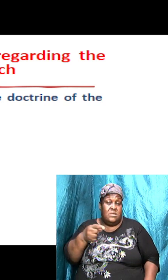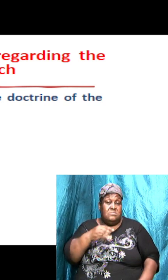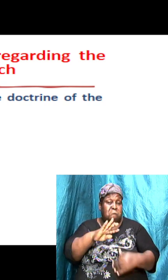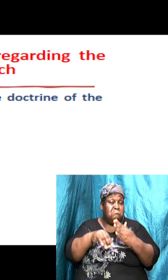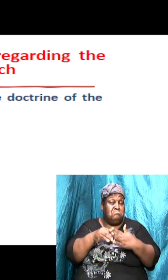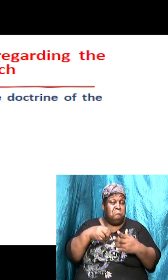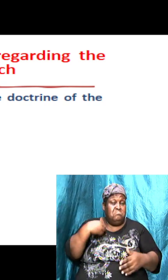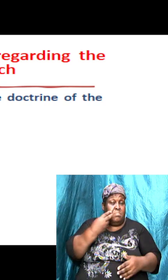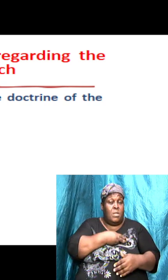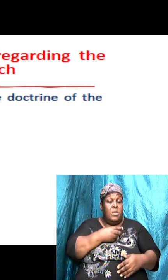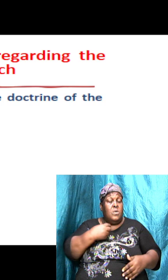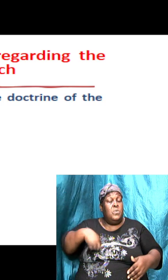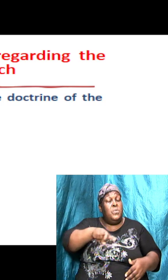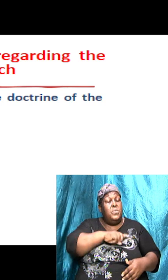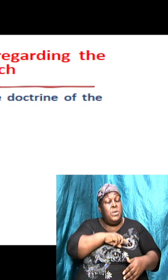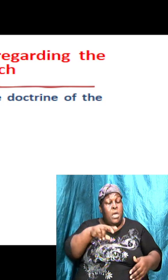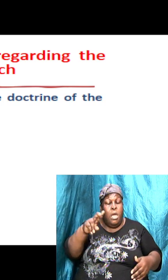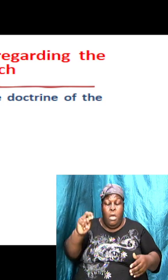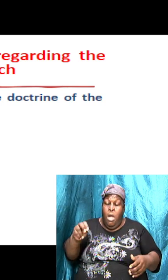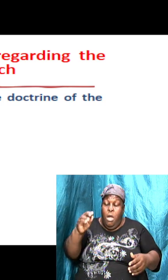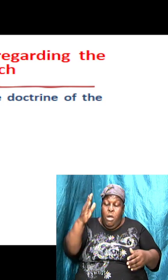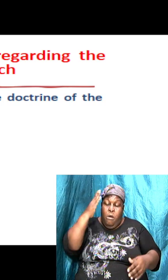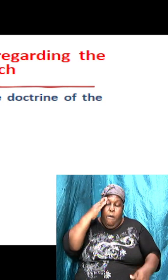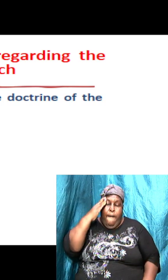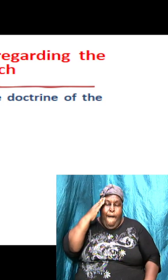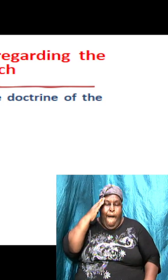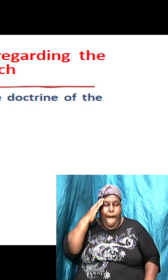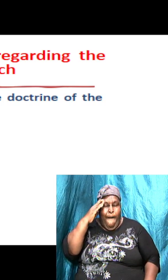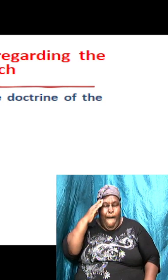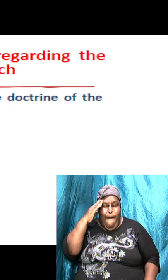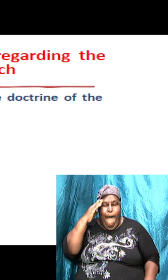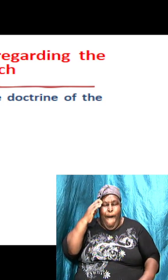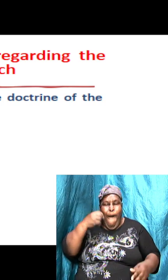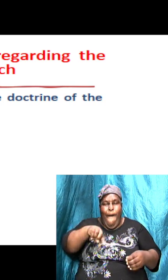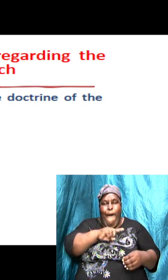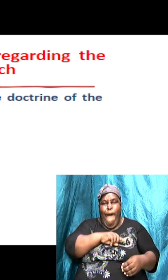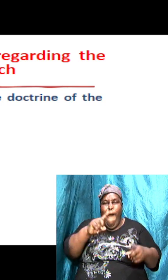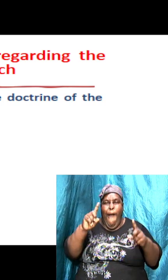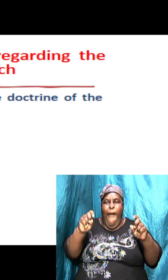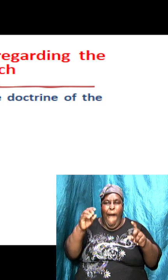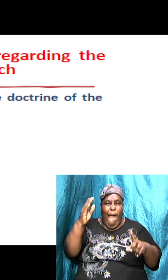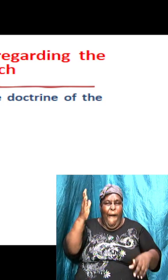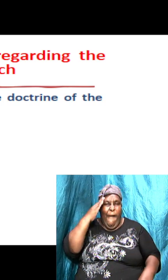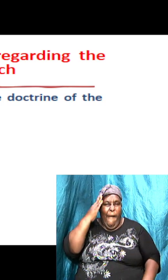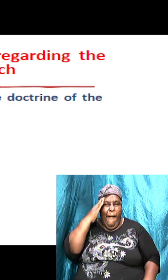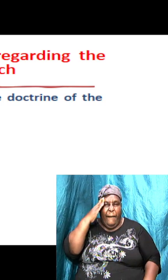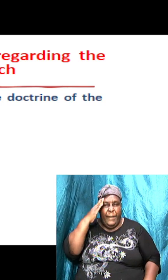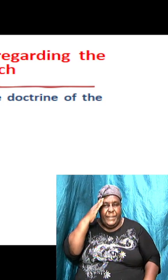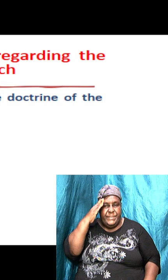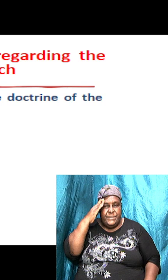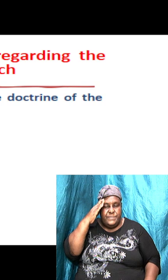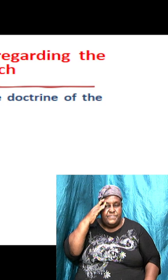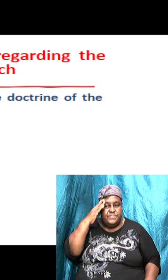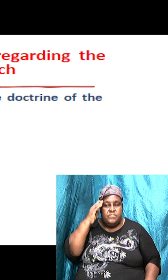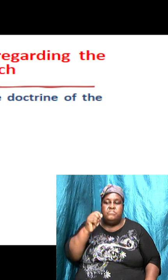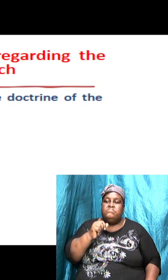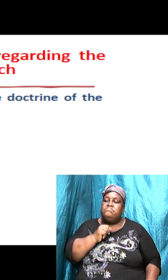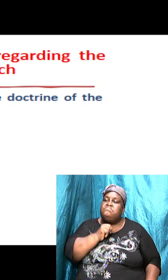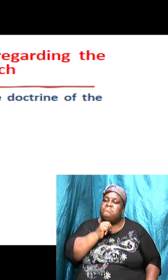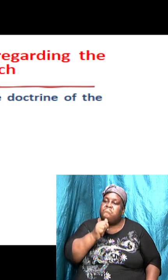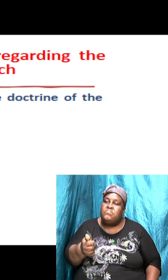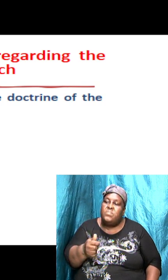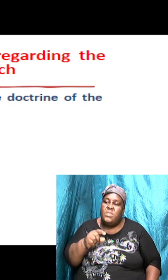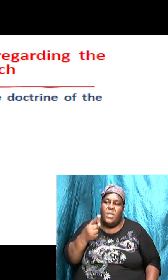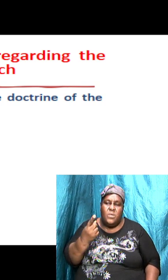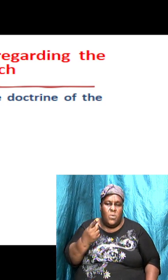that we need to know. We need to know that it is not